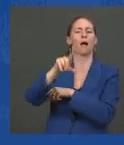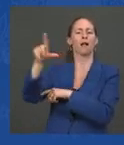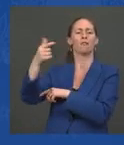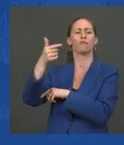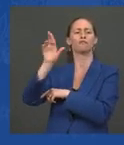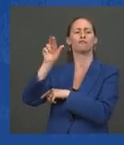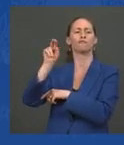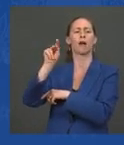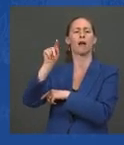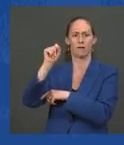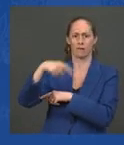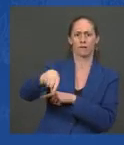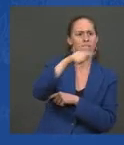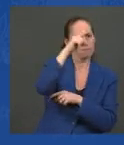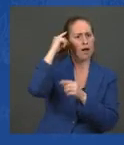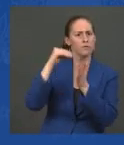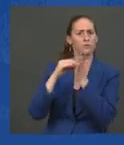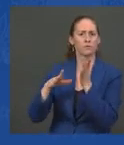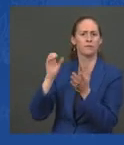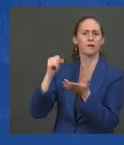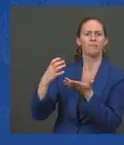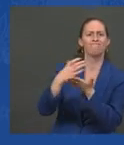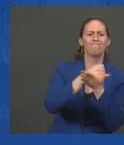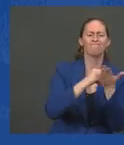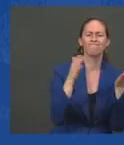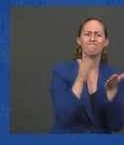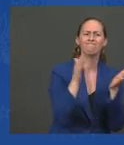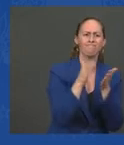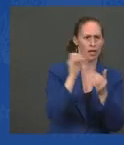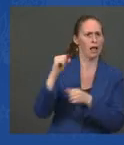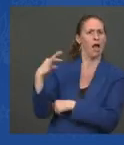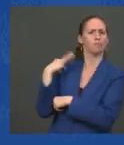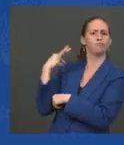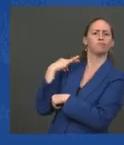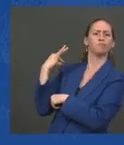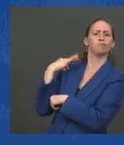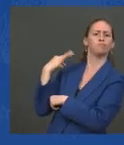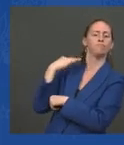attend community colleges and four-year schools.